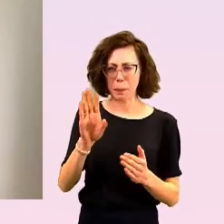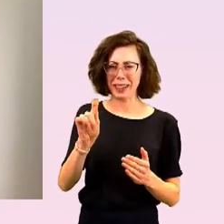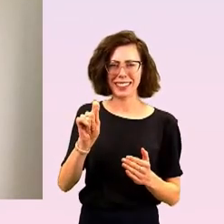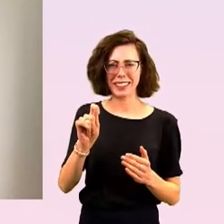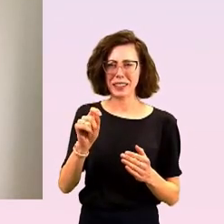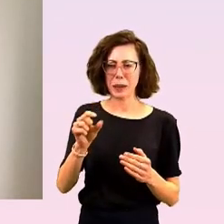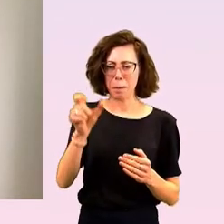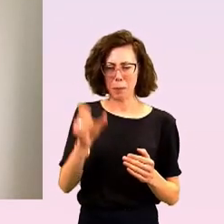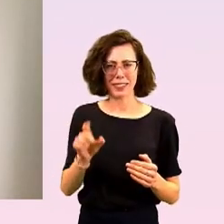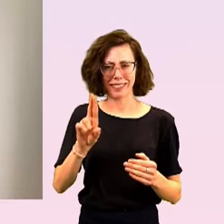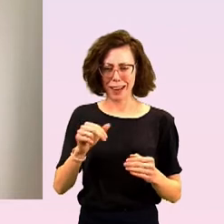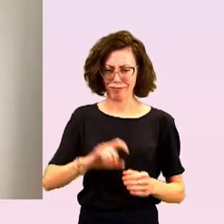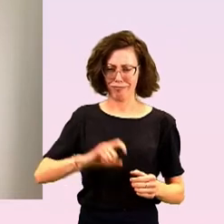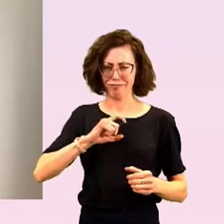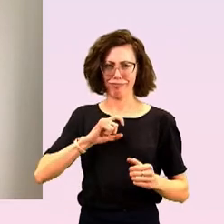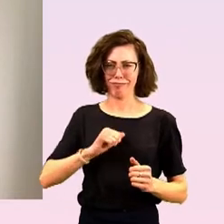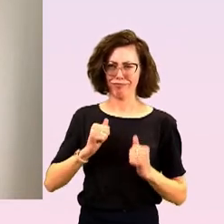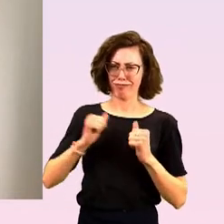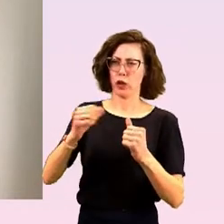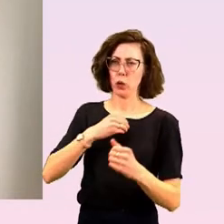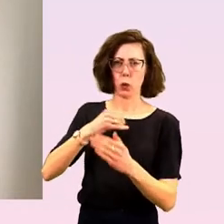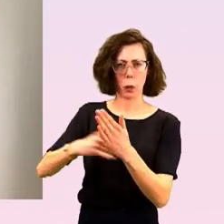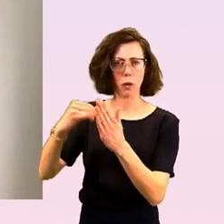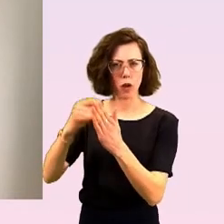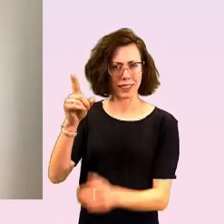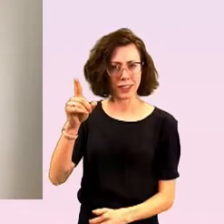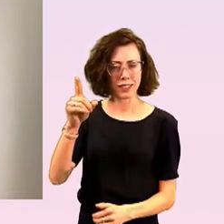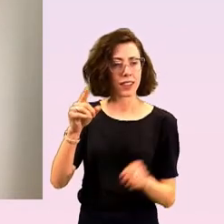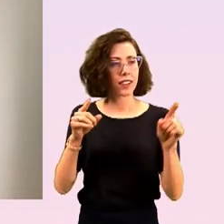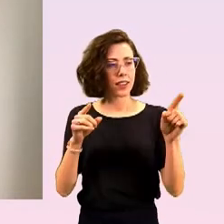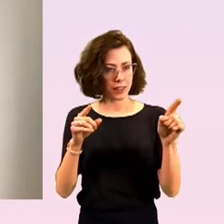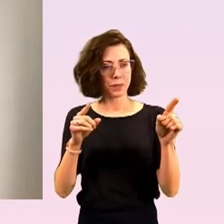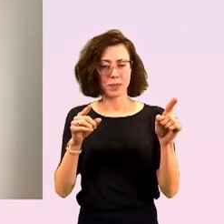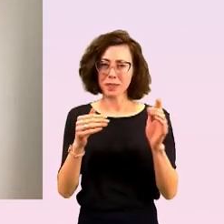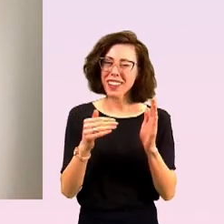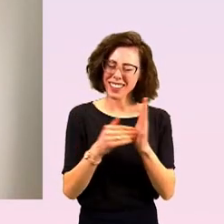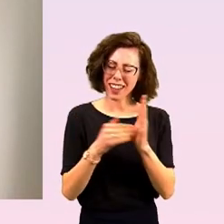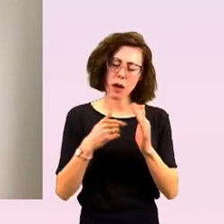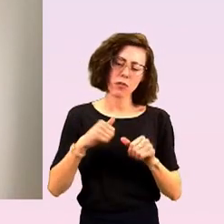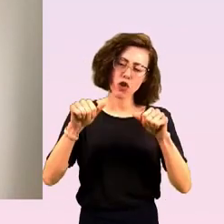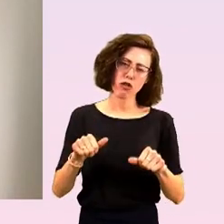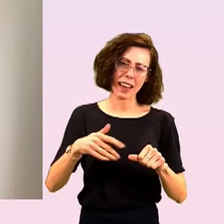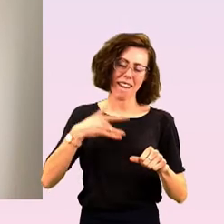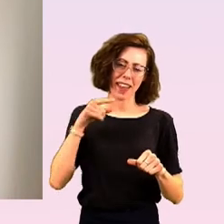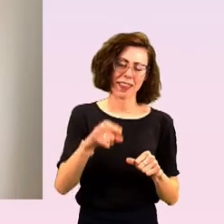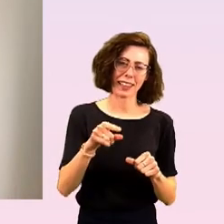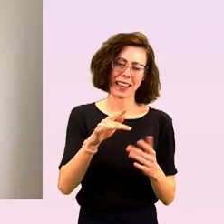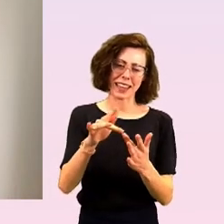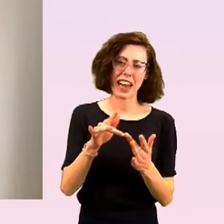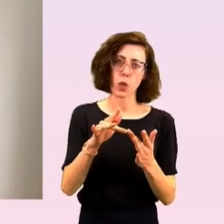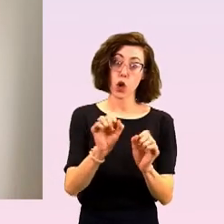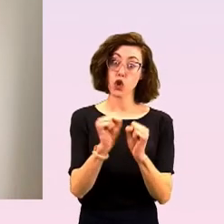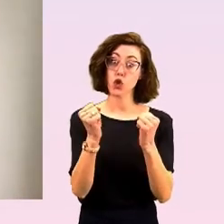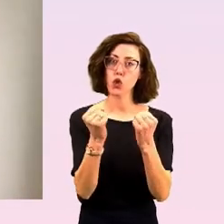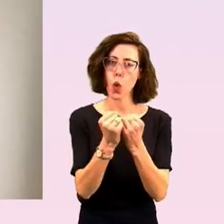I totally agree with that. I mean, I think that social part is as relevant as ever. I mean, you know, just last